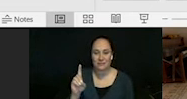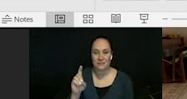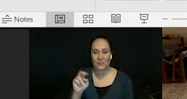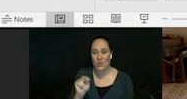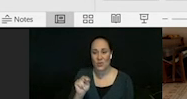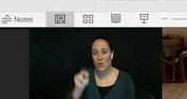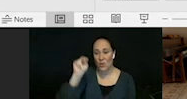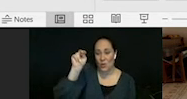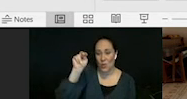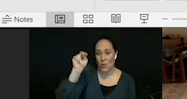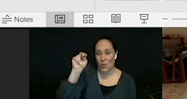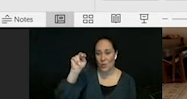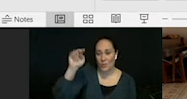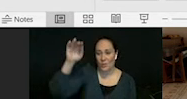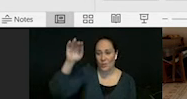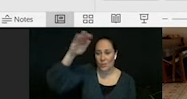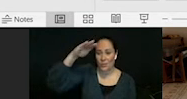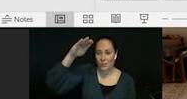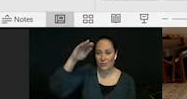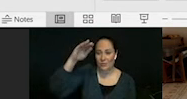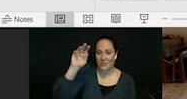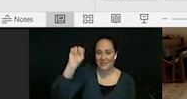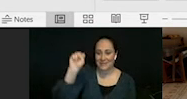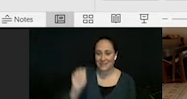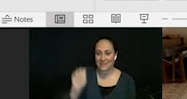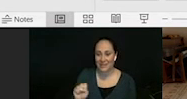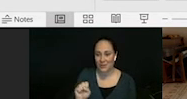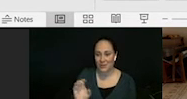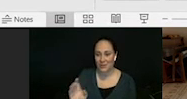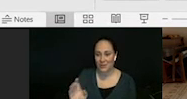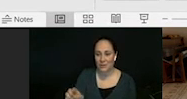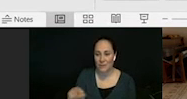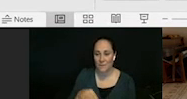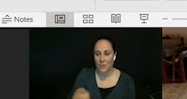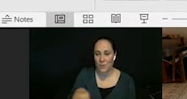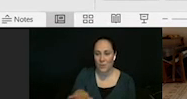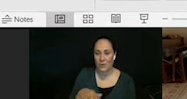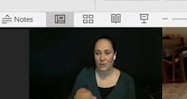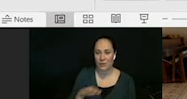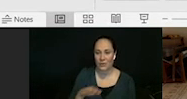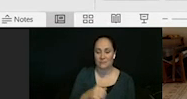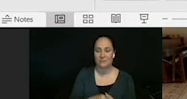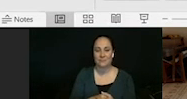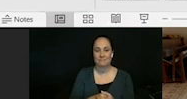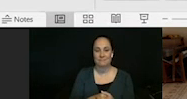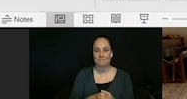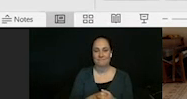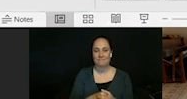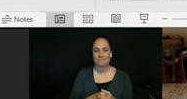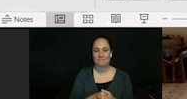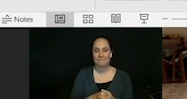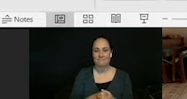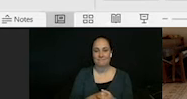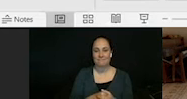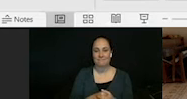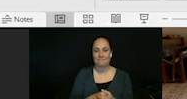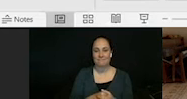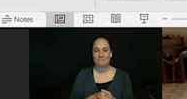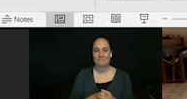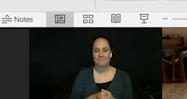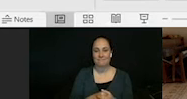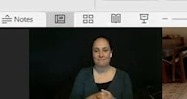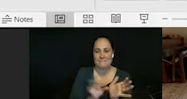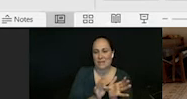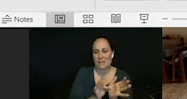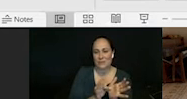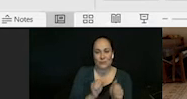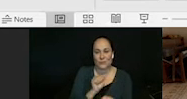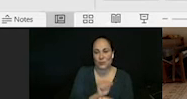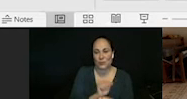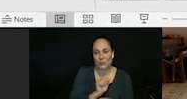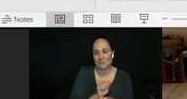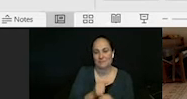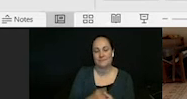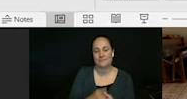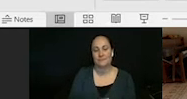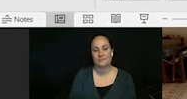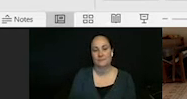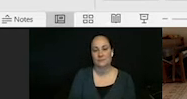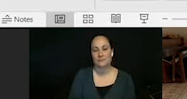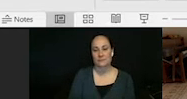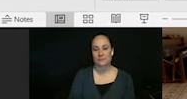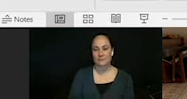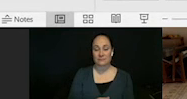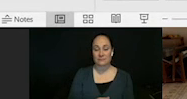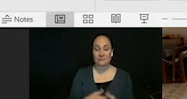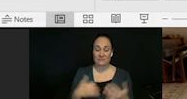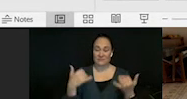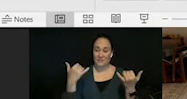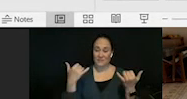Pole. Right? That's just the regular way magnets are defined. As of now, in today's